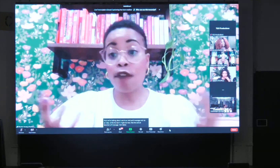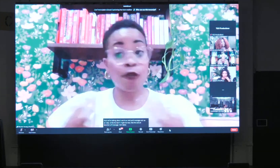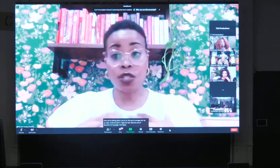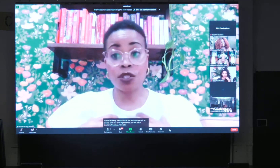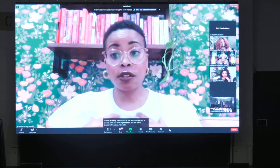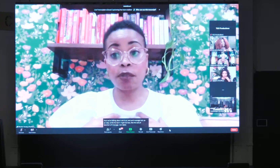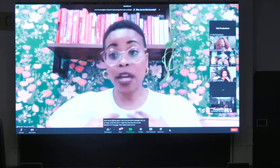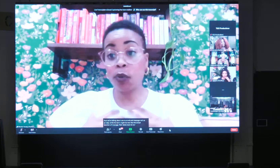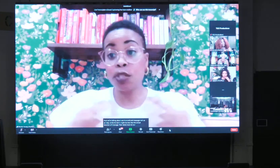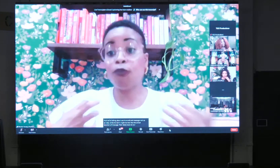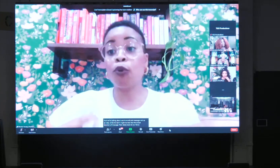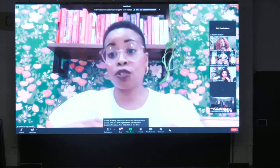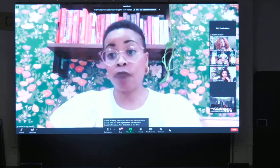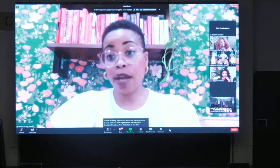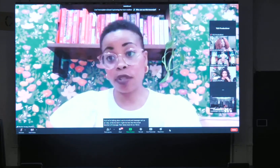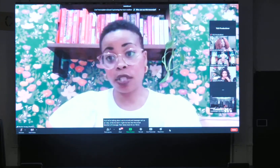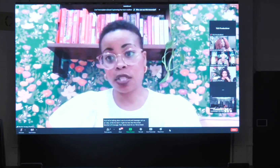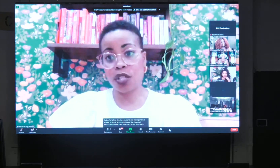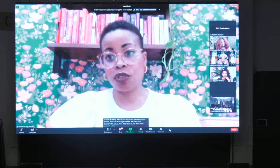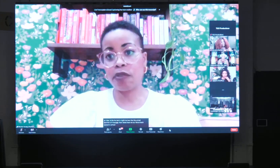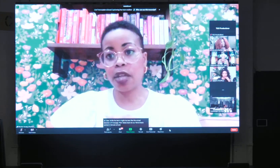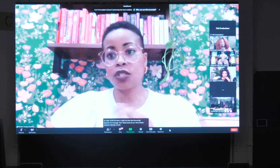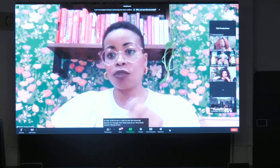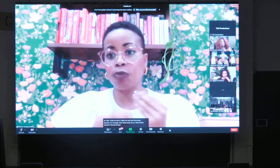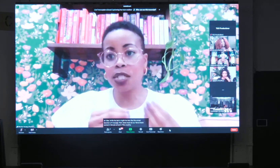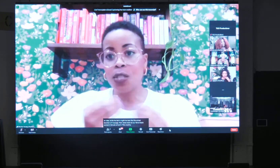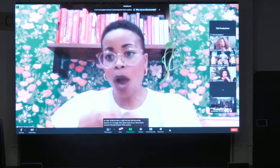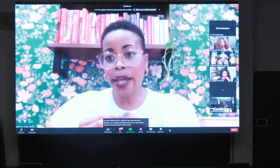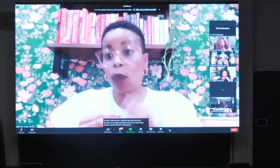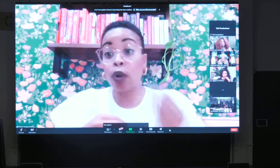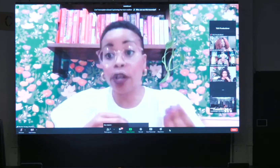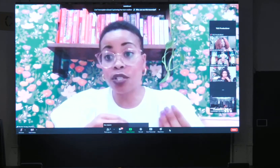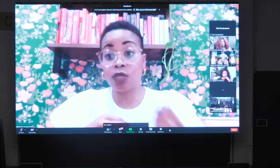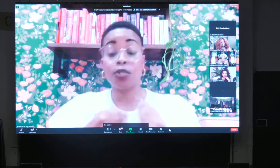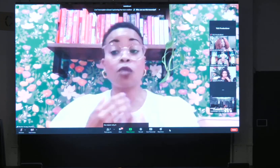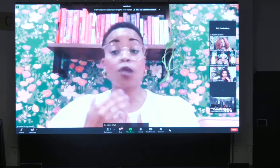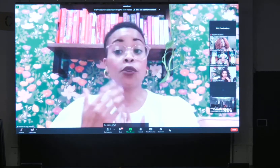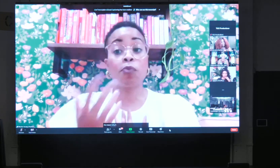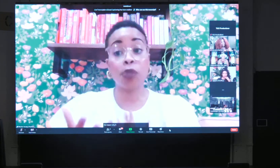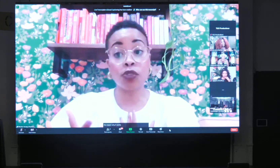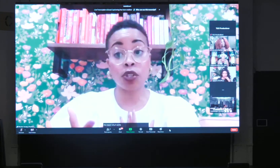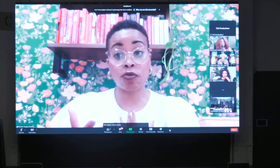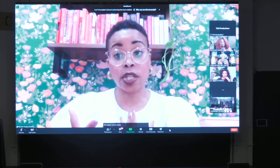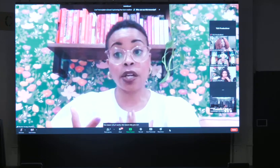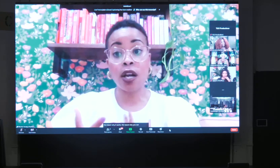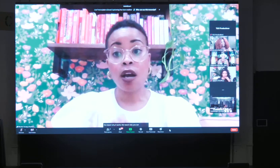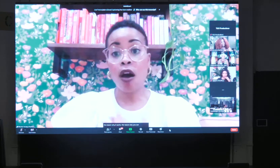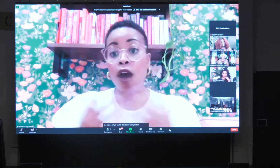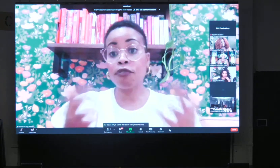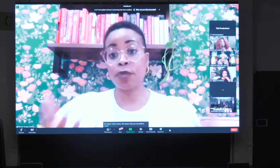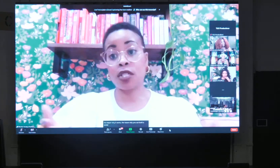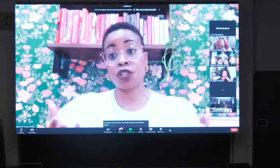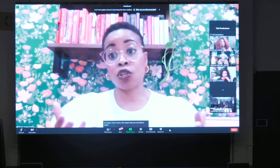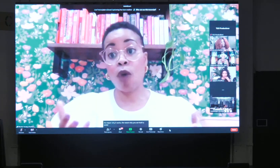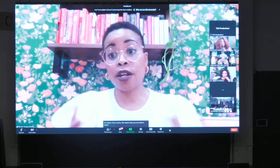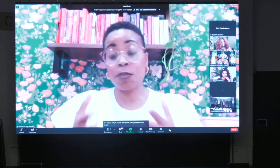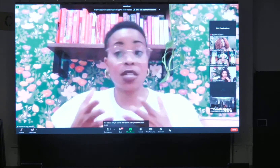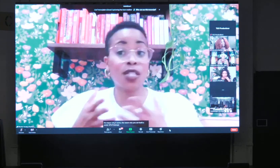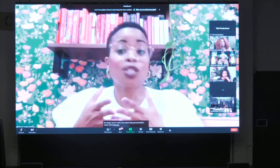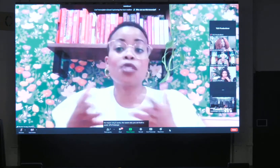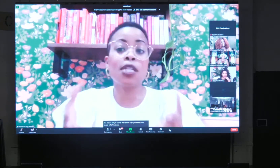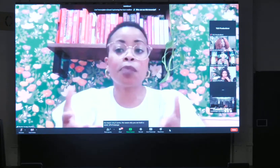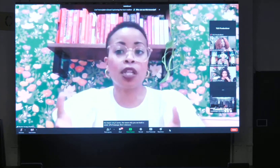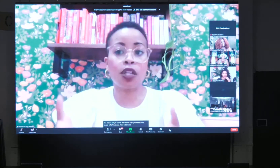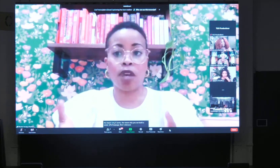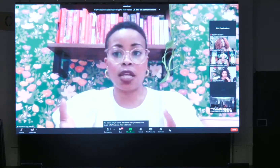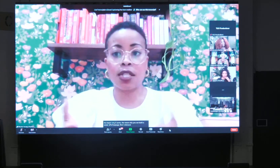our Black women's forced arrival in this country, right? So the reason why it works, the reason why you can build a career off of misogynoir is because